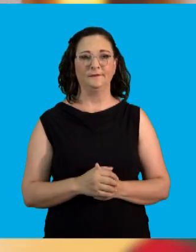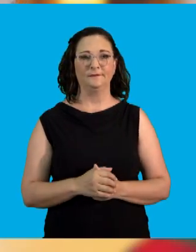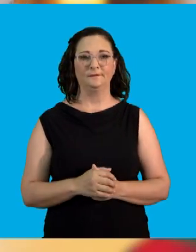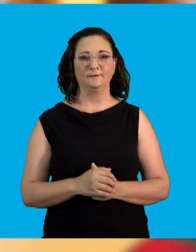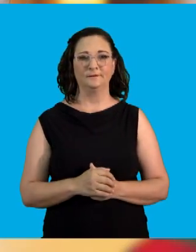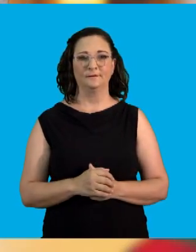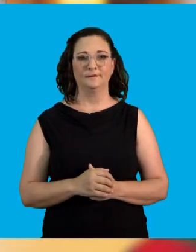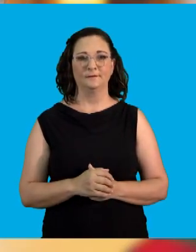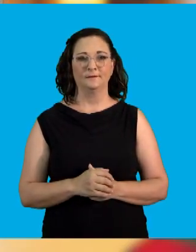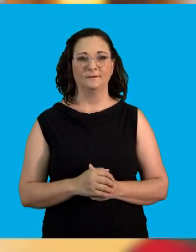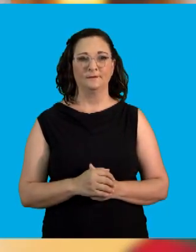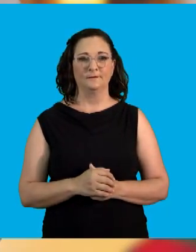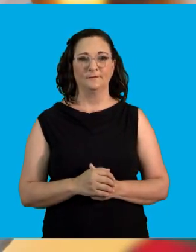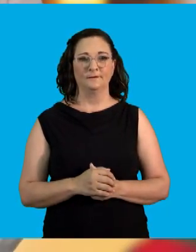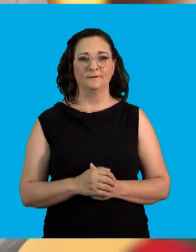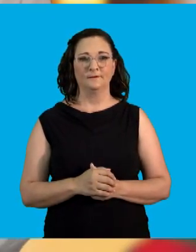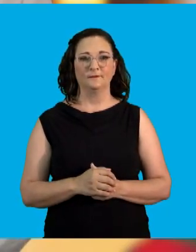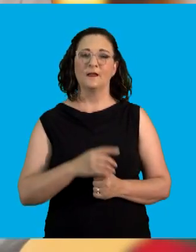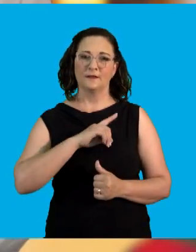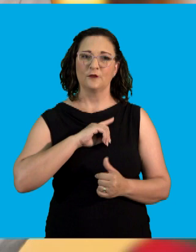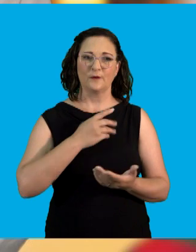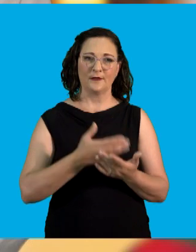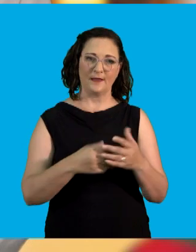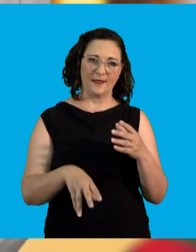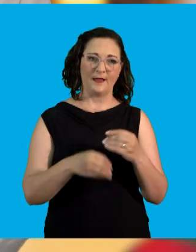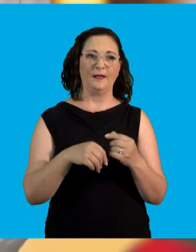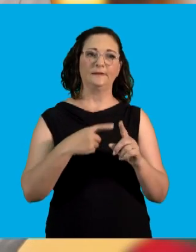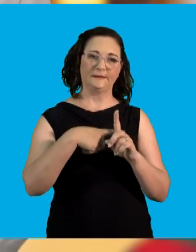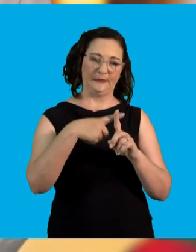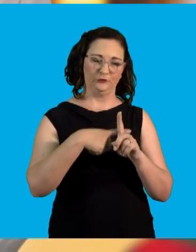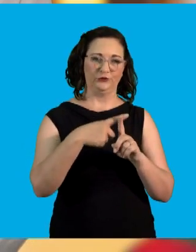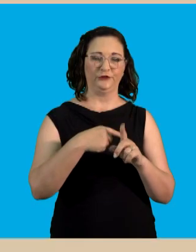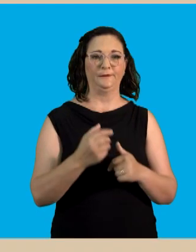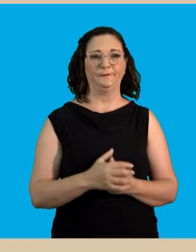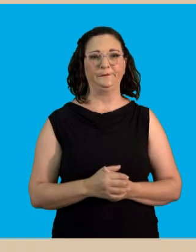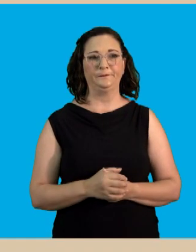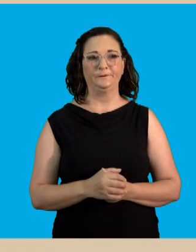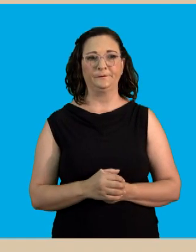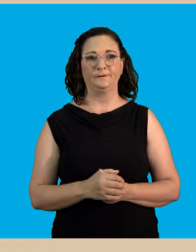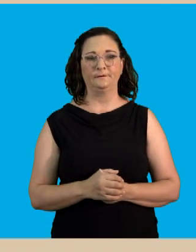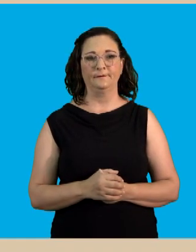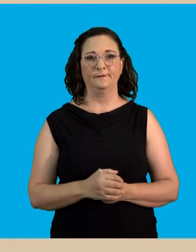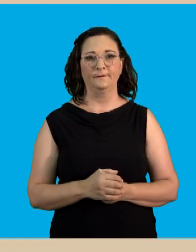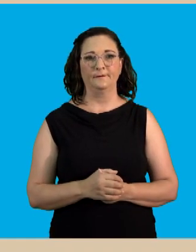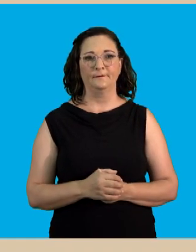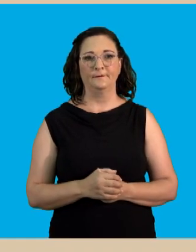makes planet Earth to be suitable for life. So we can also write that down. Temperatures